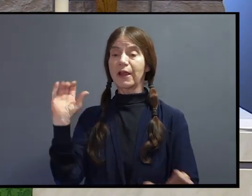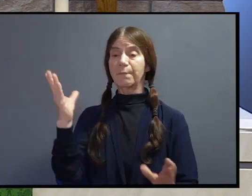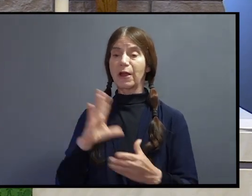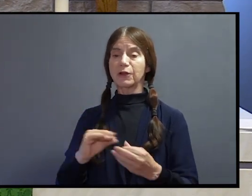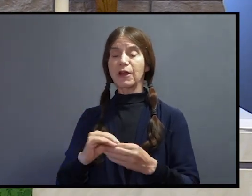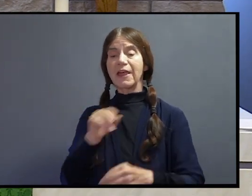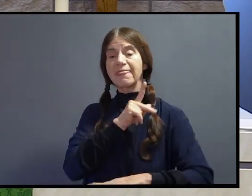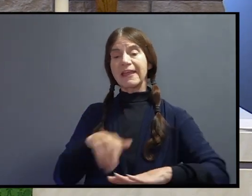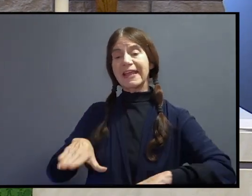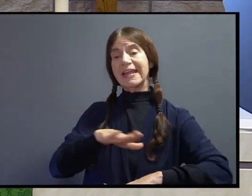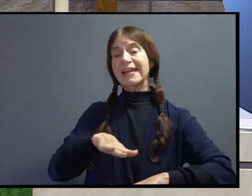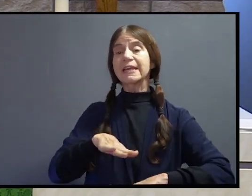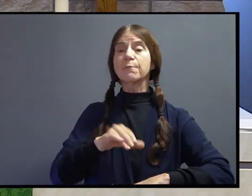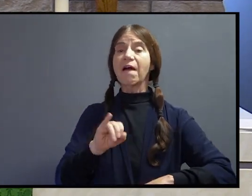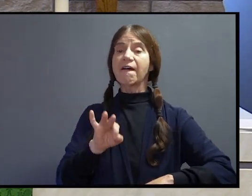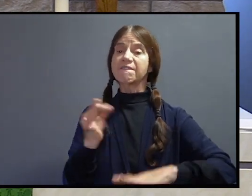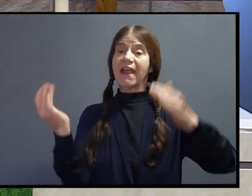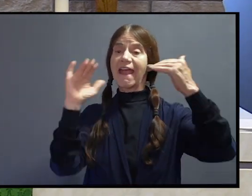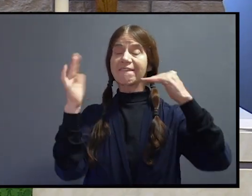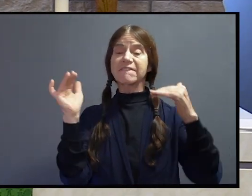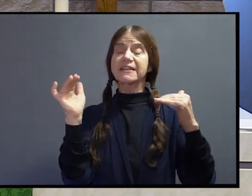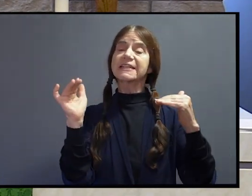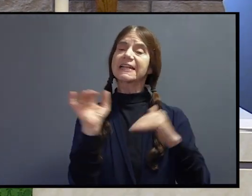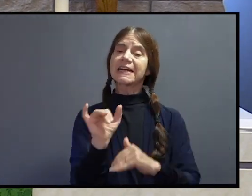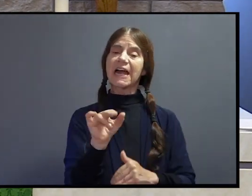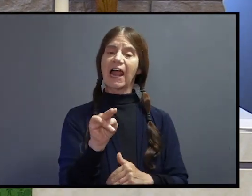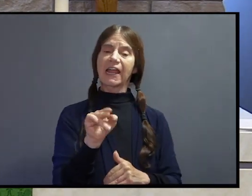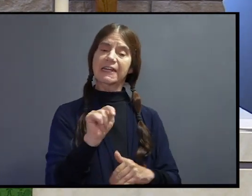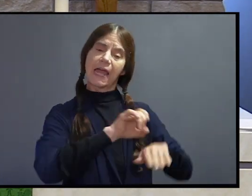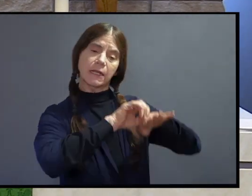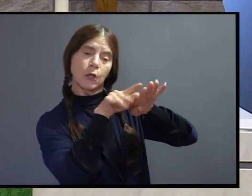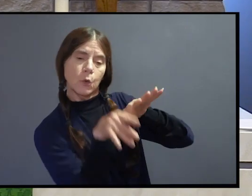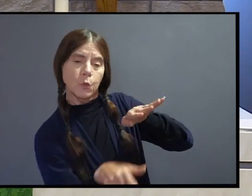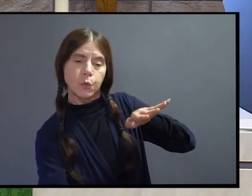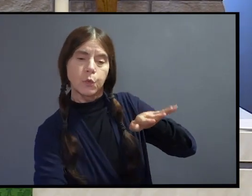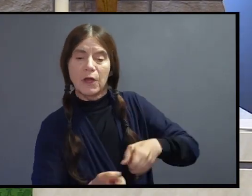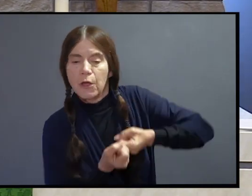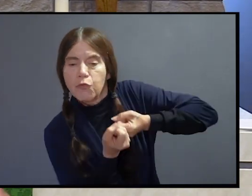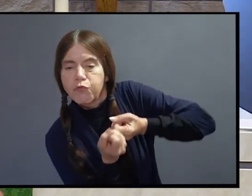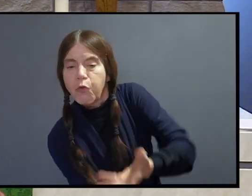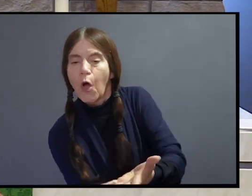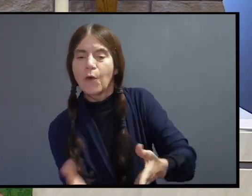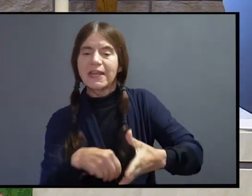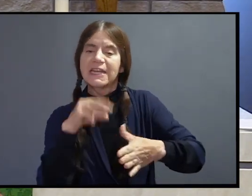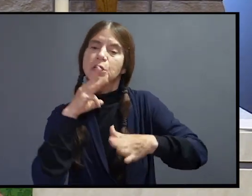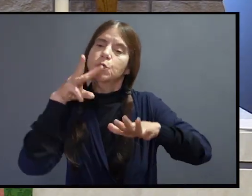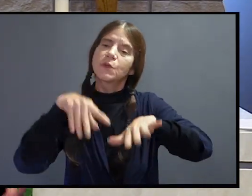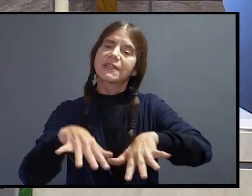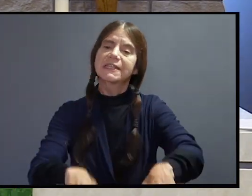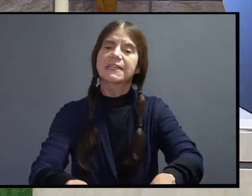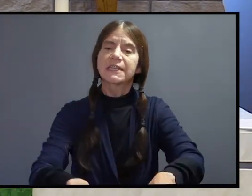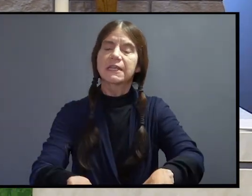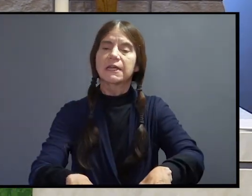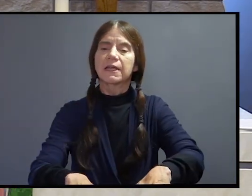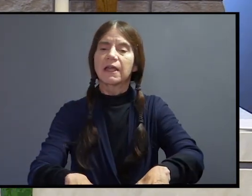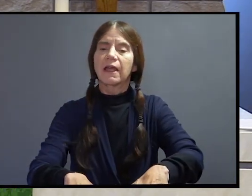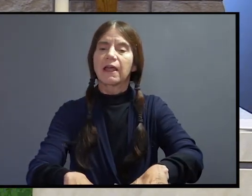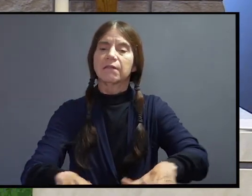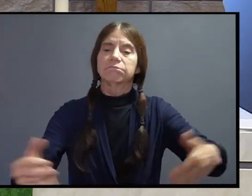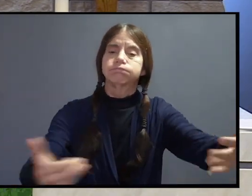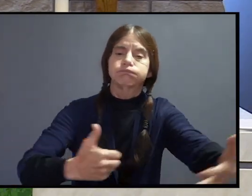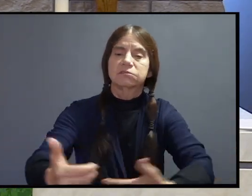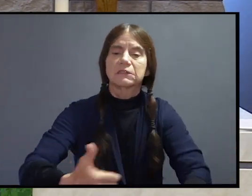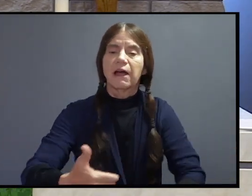The kingdom of heaven there is said to be like a net that is thrown into the sea, and it gathers all kinds